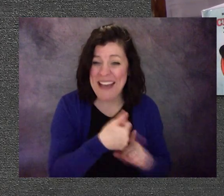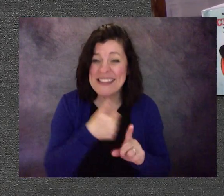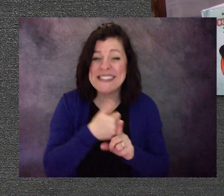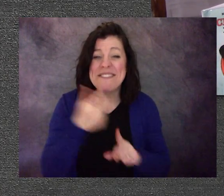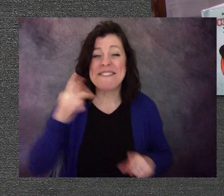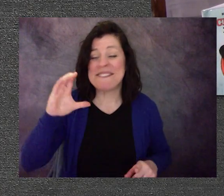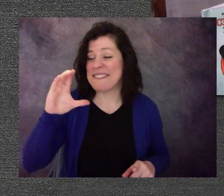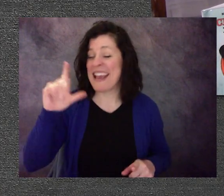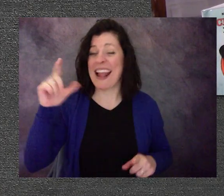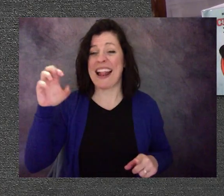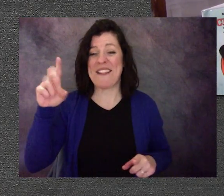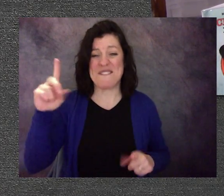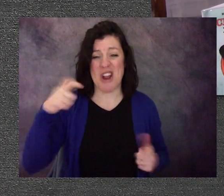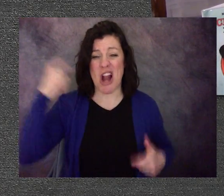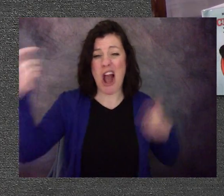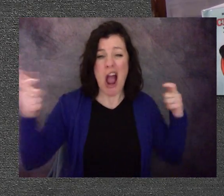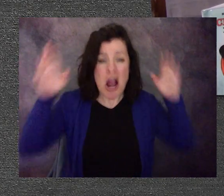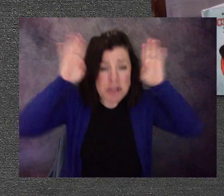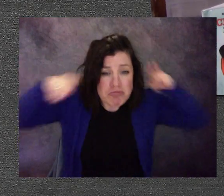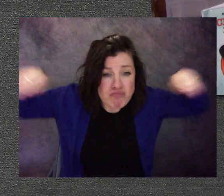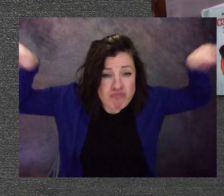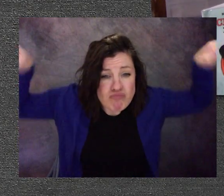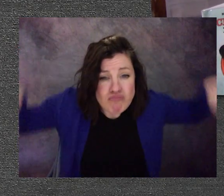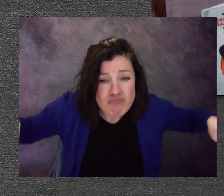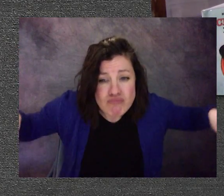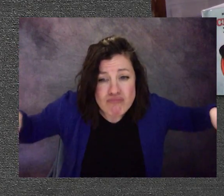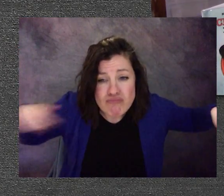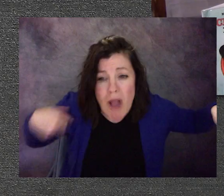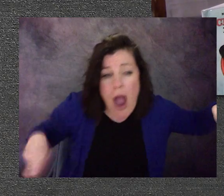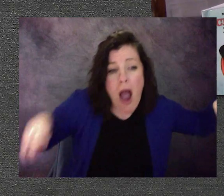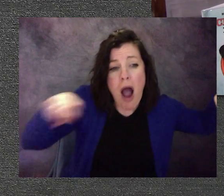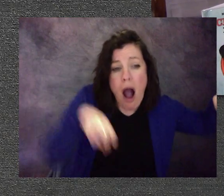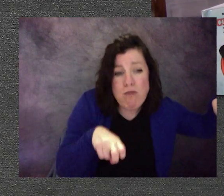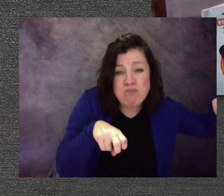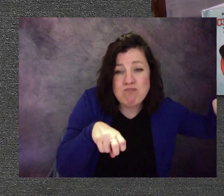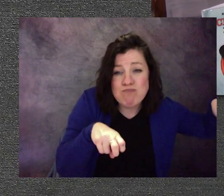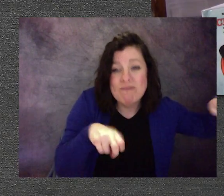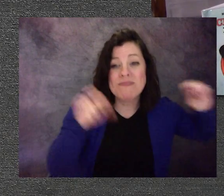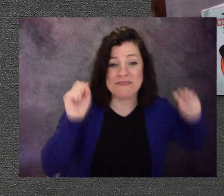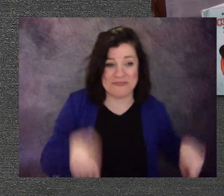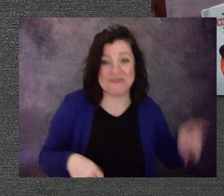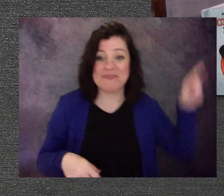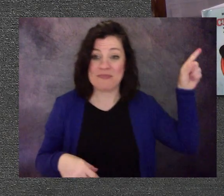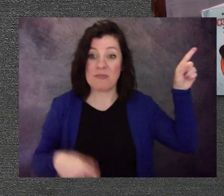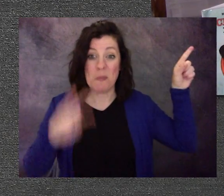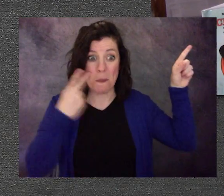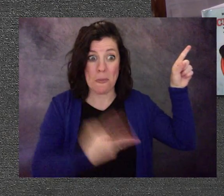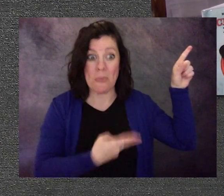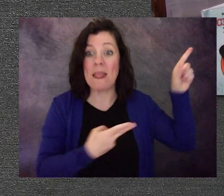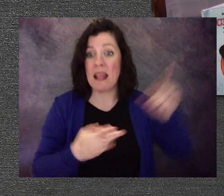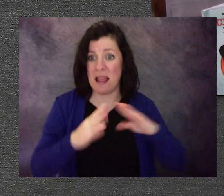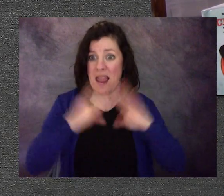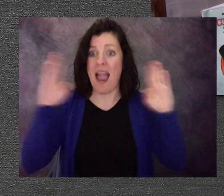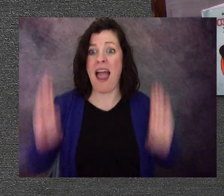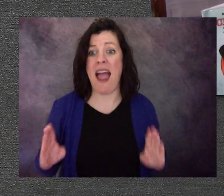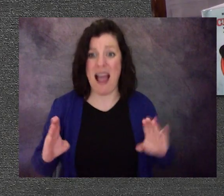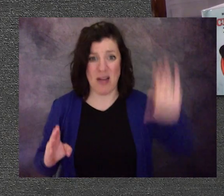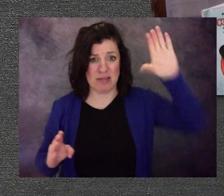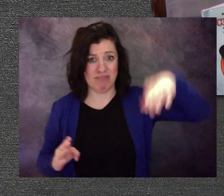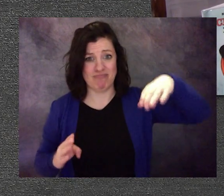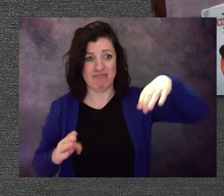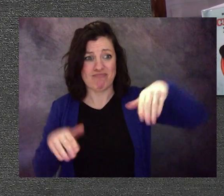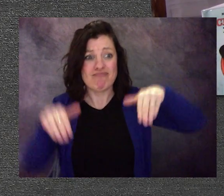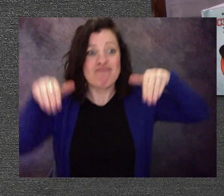can do tricks too. He can sit up and beg. Look how big he is compared to the size of Emily